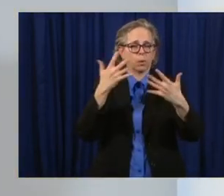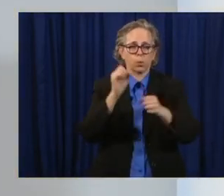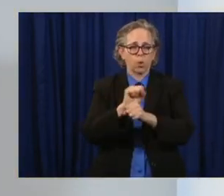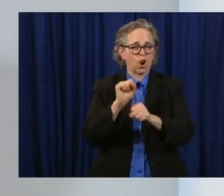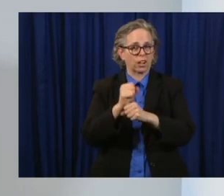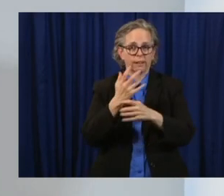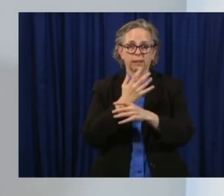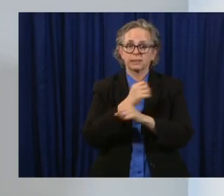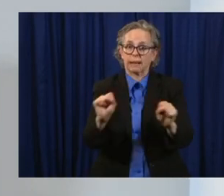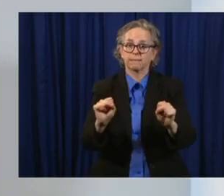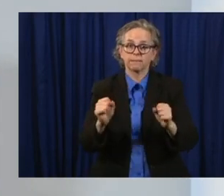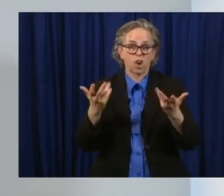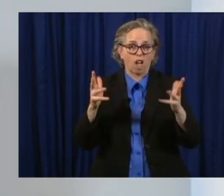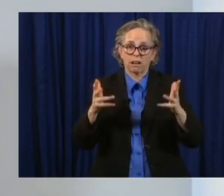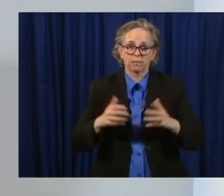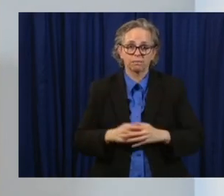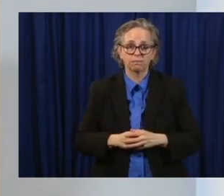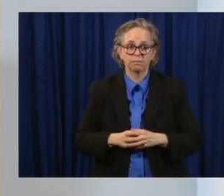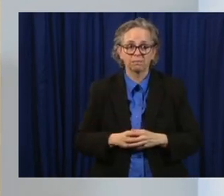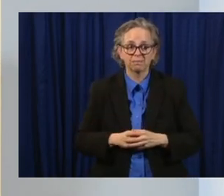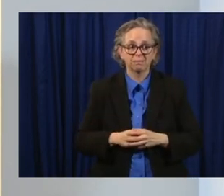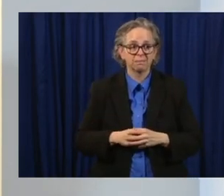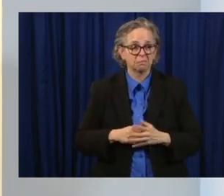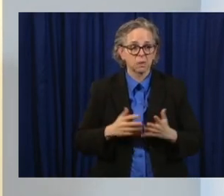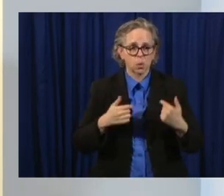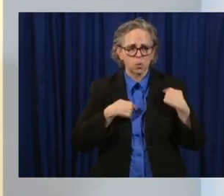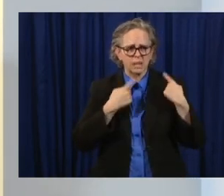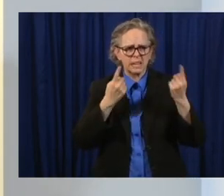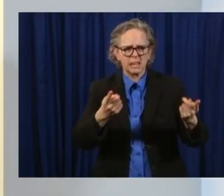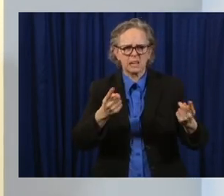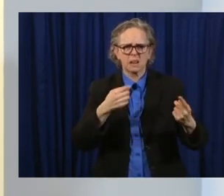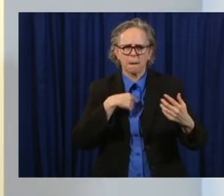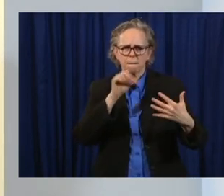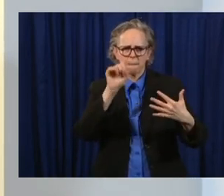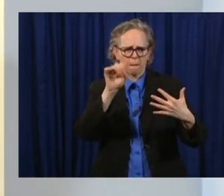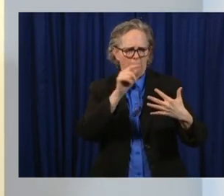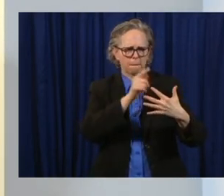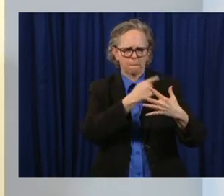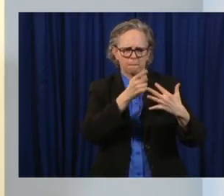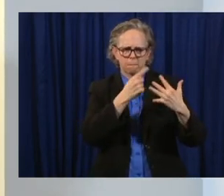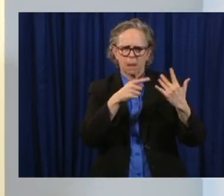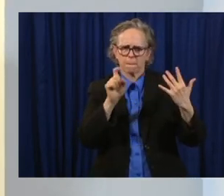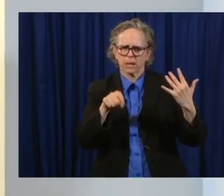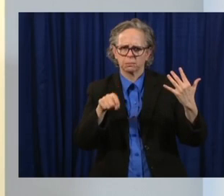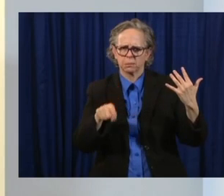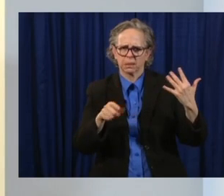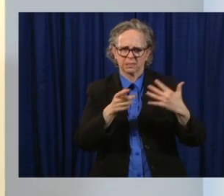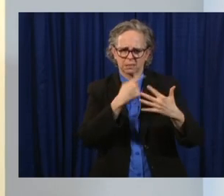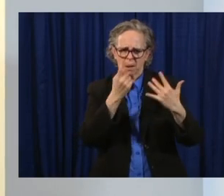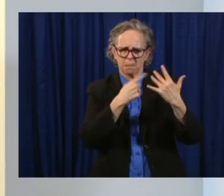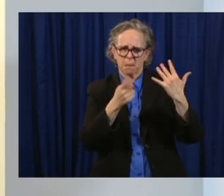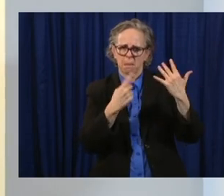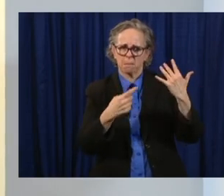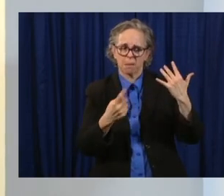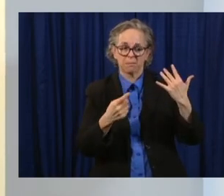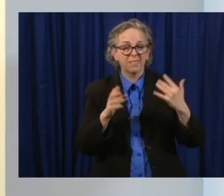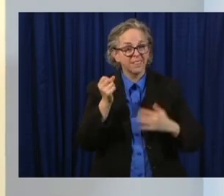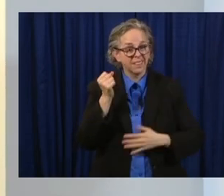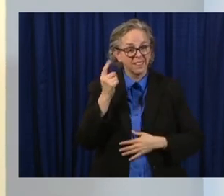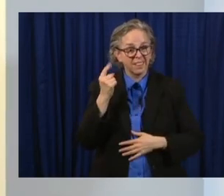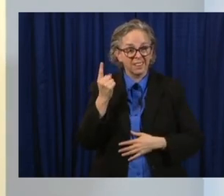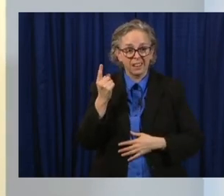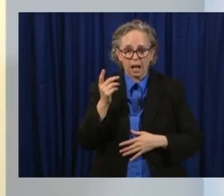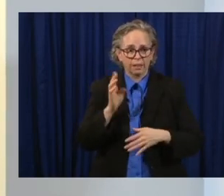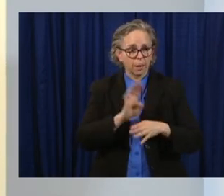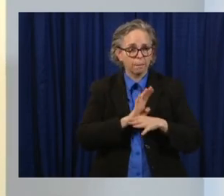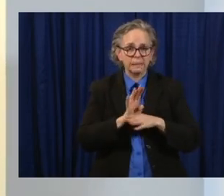standards. Everything that we're going to talk about on Monday are businesses, are practices